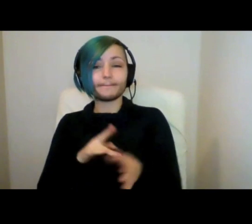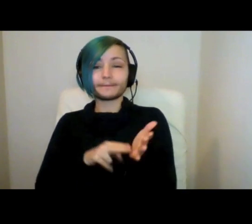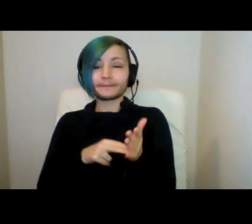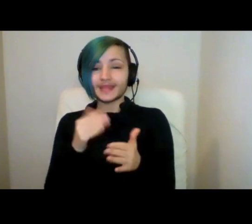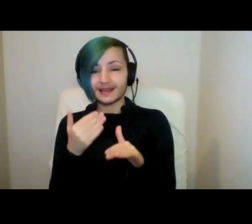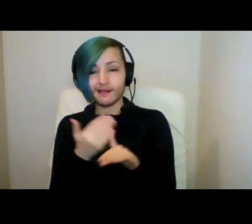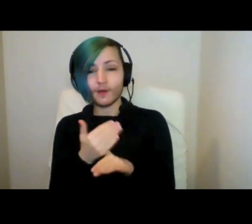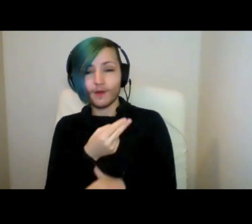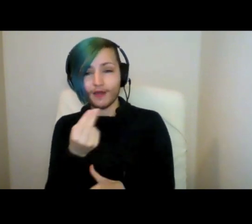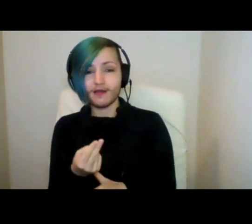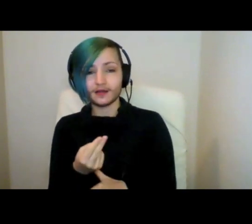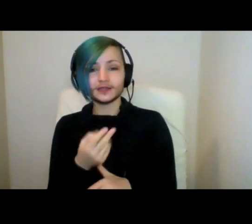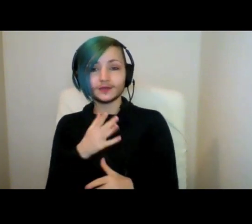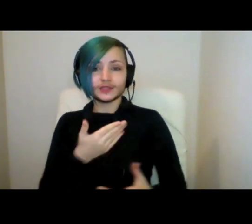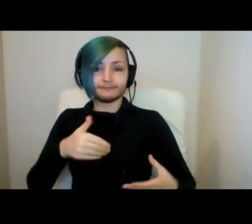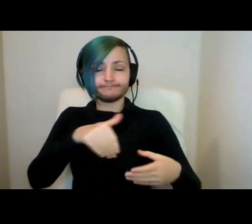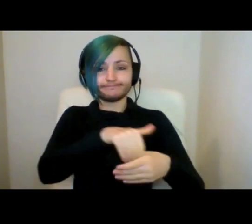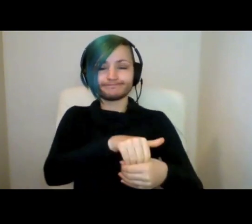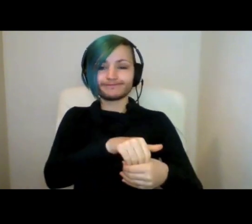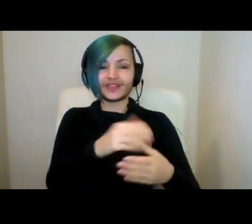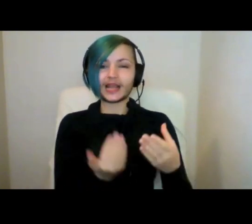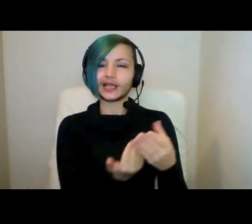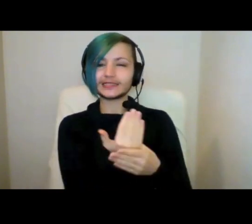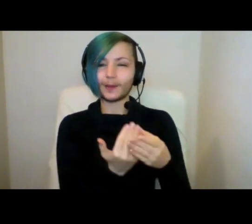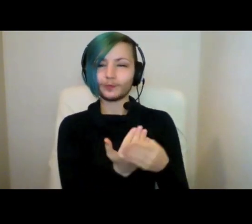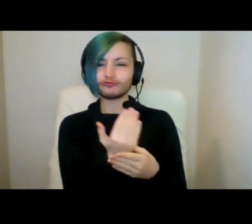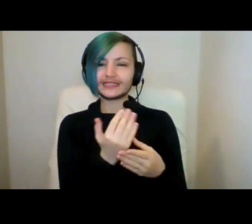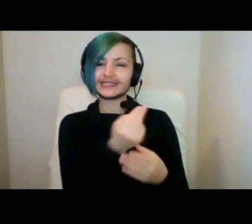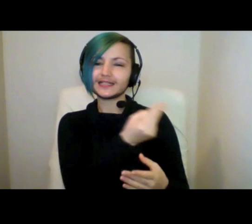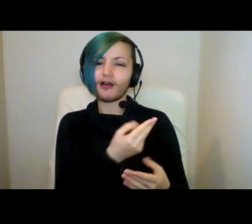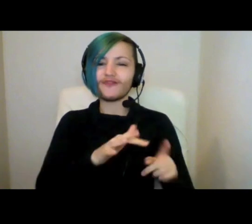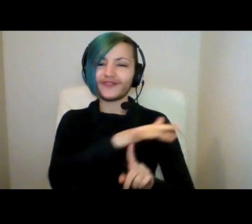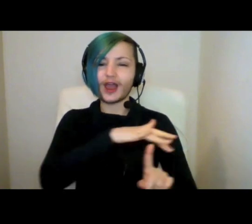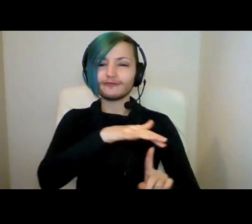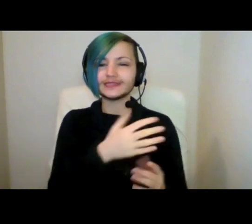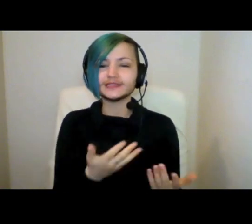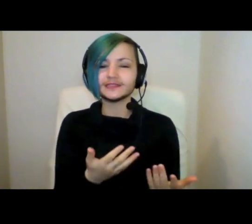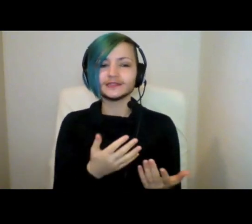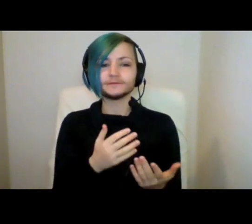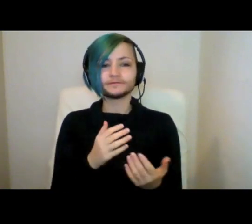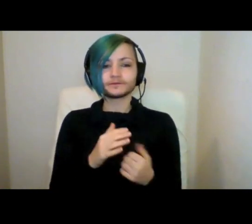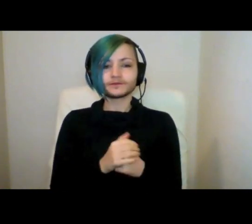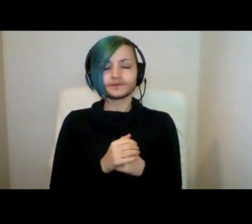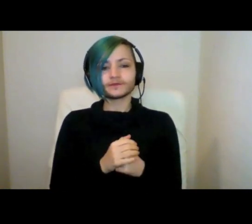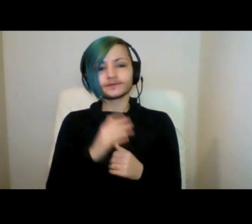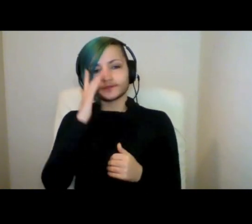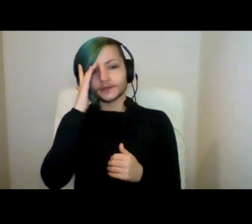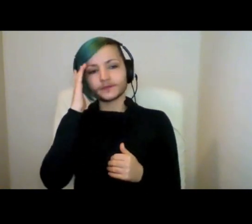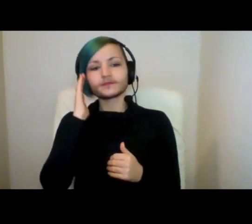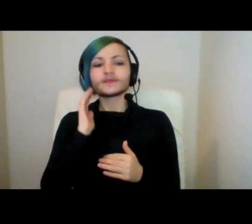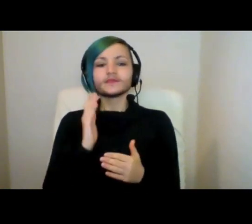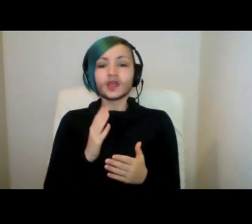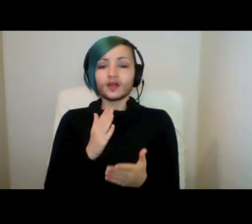shown in a kind of contemporary art environment, where it was really seen in a level